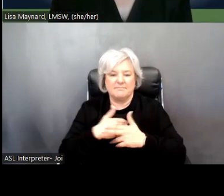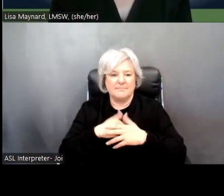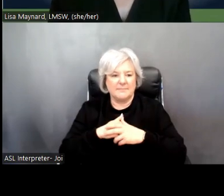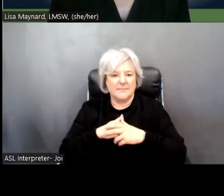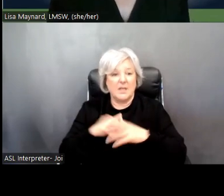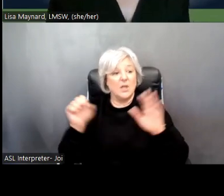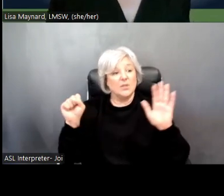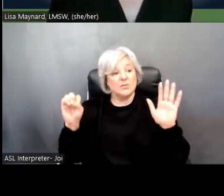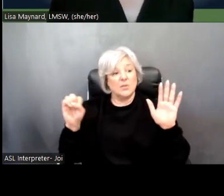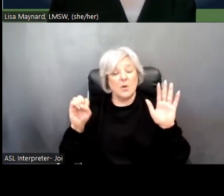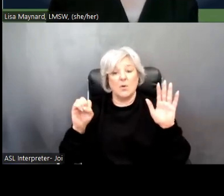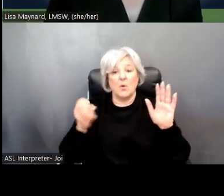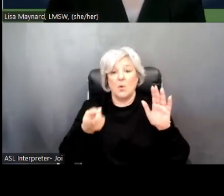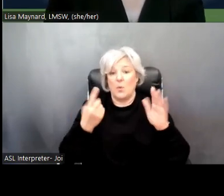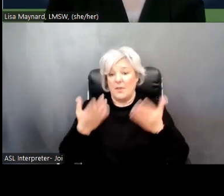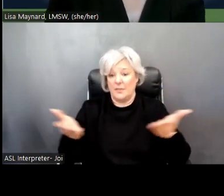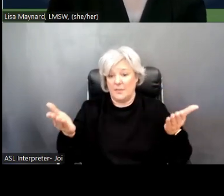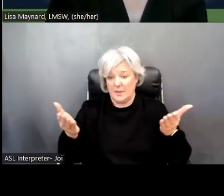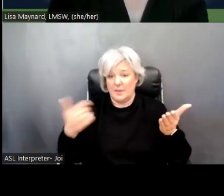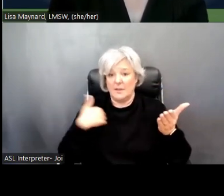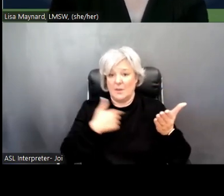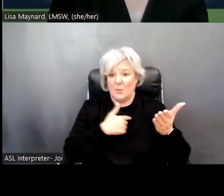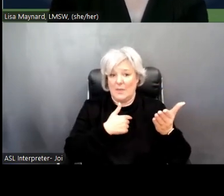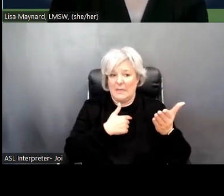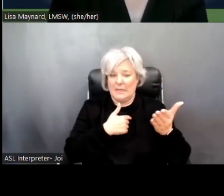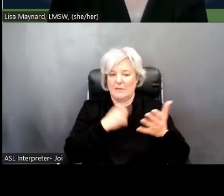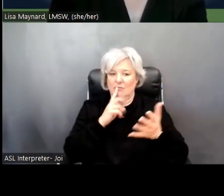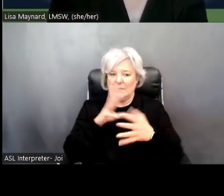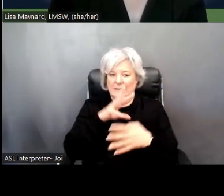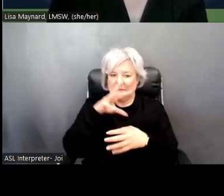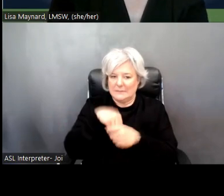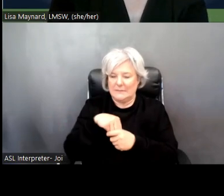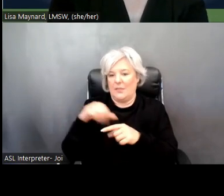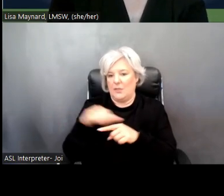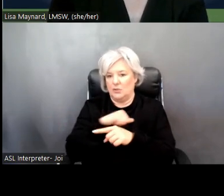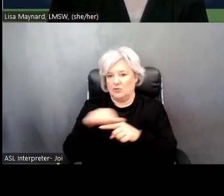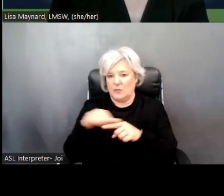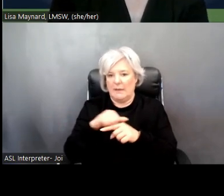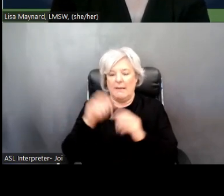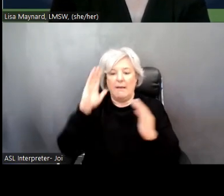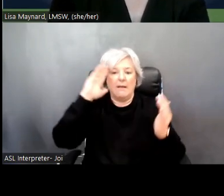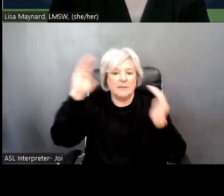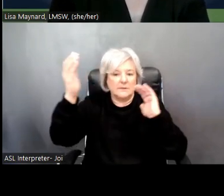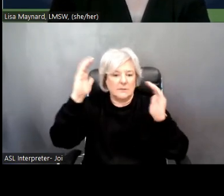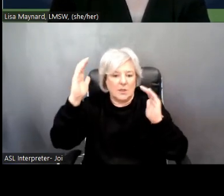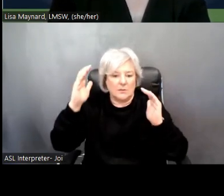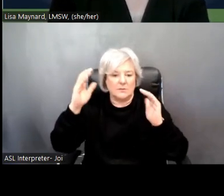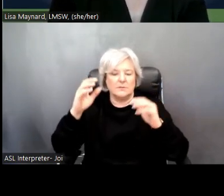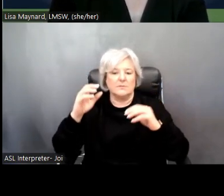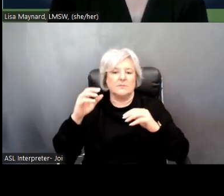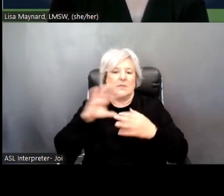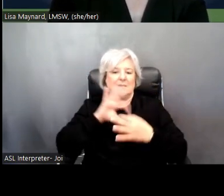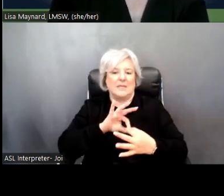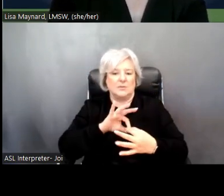So one of the things that we have embedded in the training is the adult attachment interview. Now, we don't